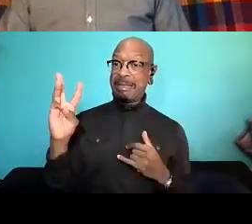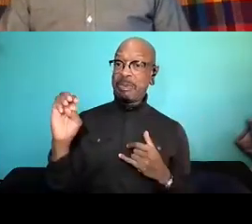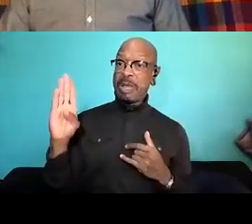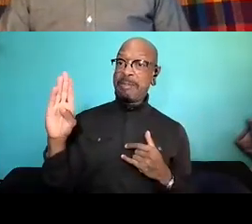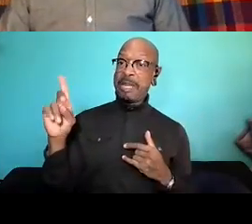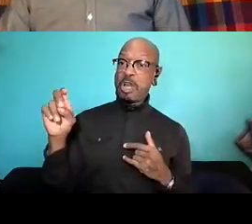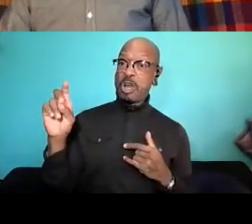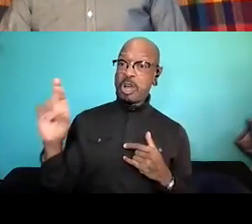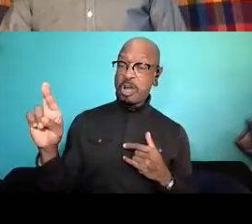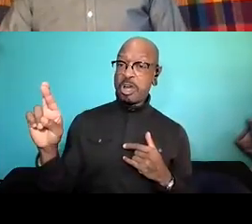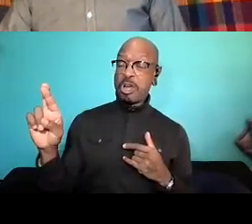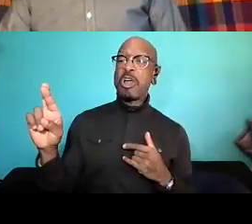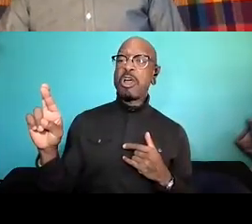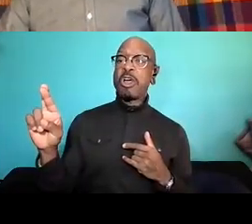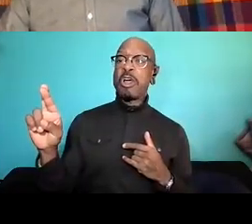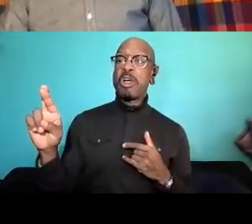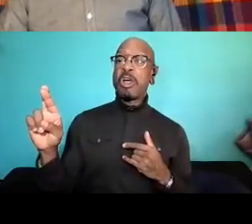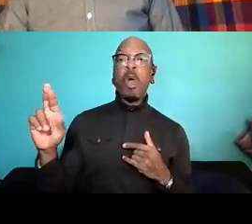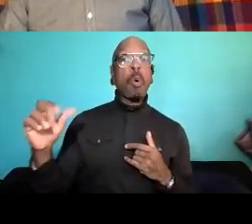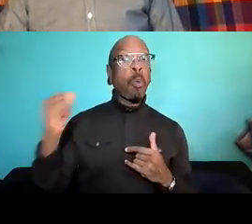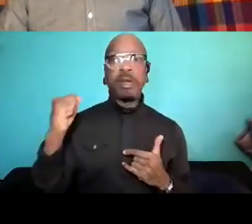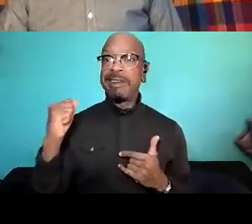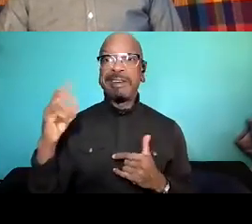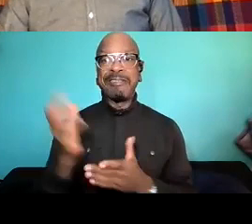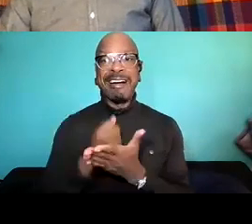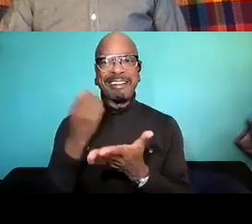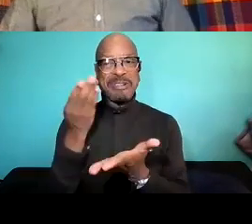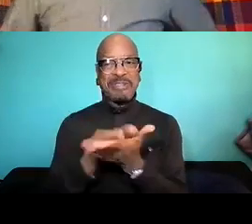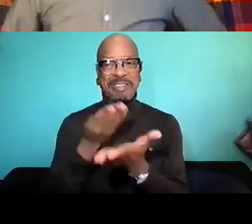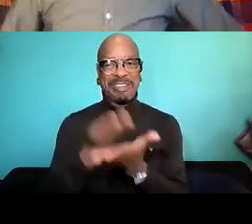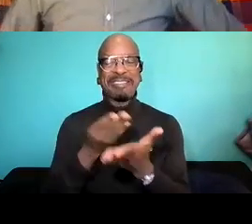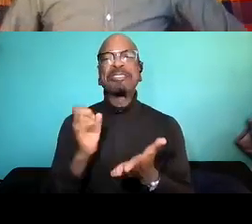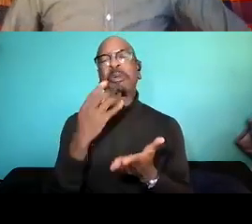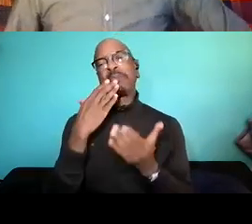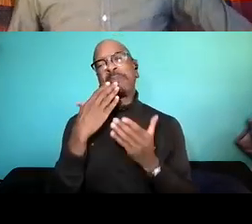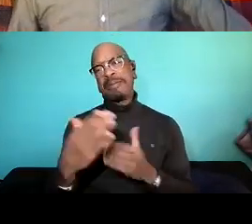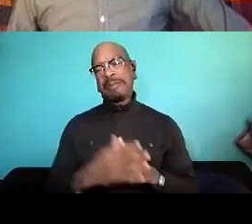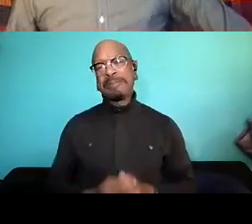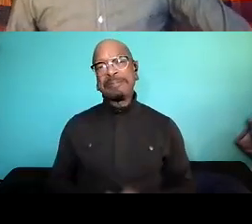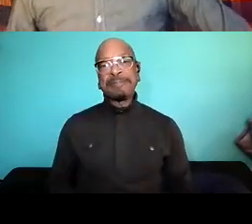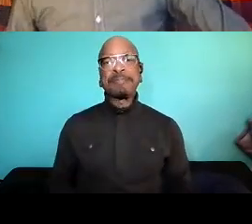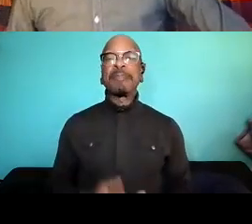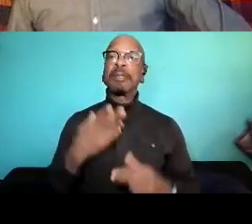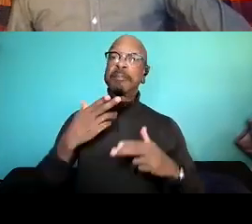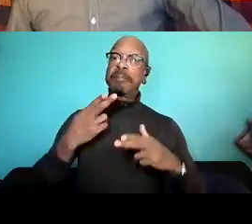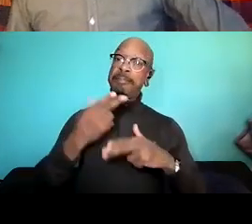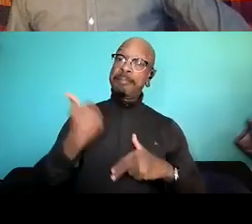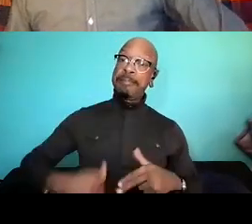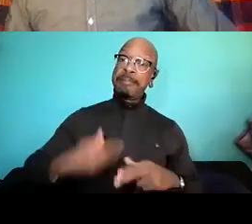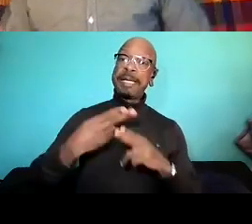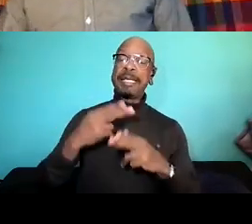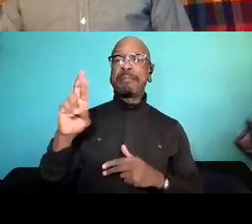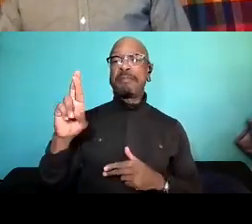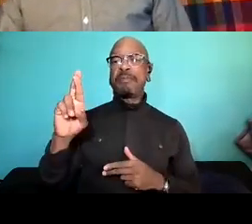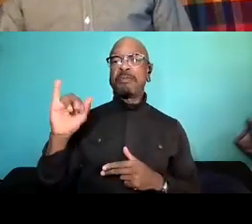have got this funding. So I wanted to do a shout out there. My name is Ricardo Nuñez. I'm the Director